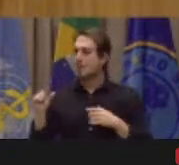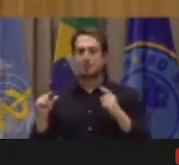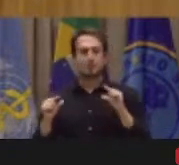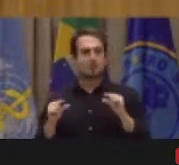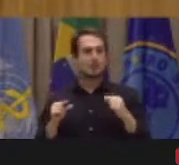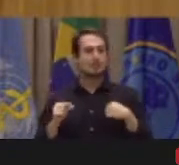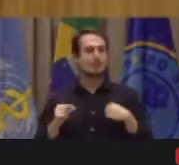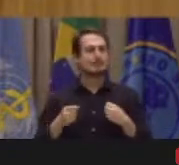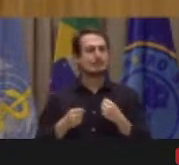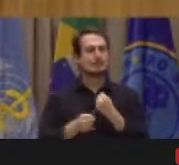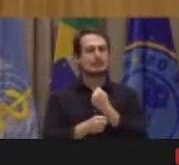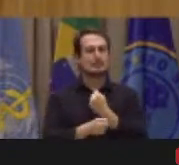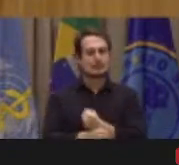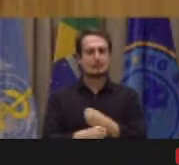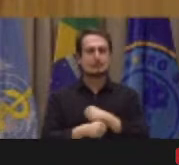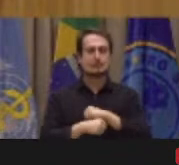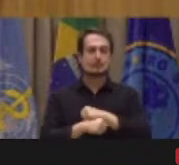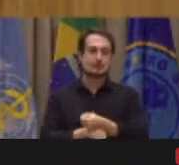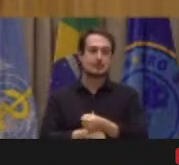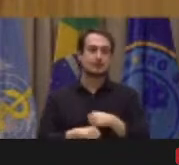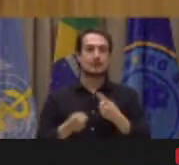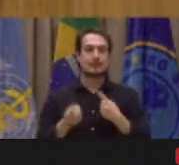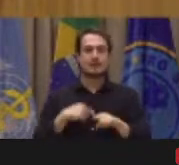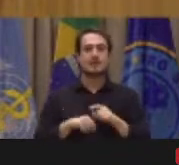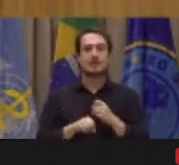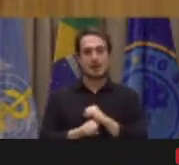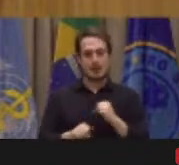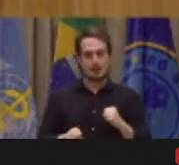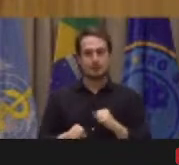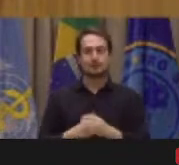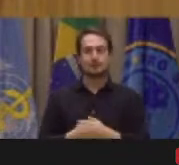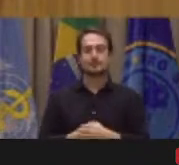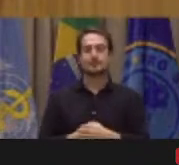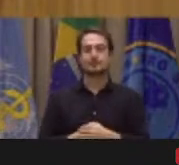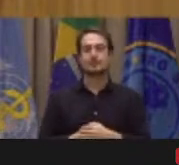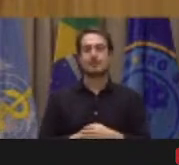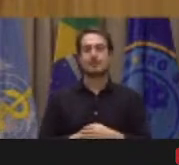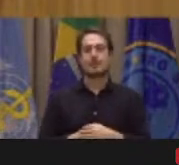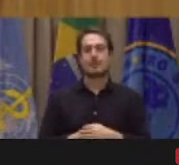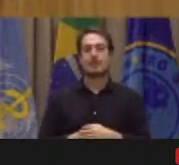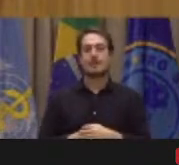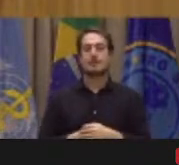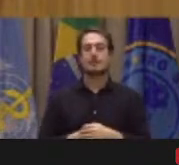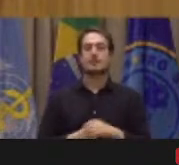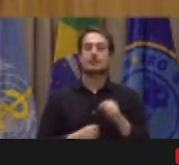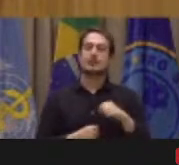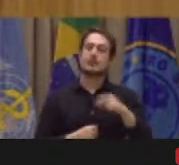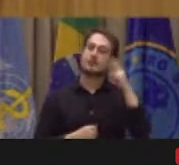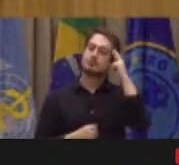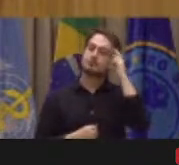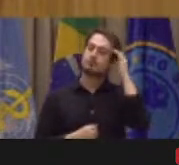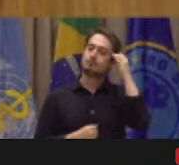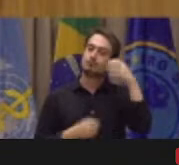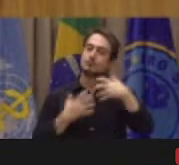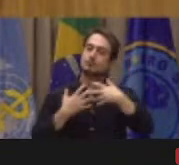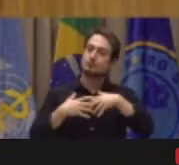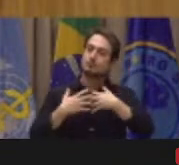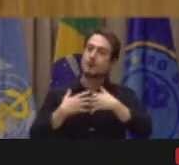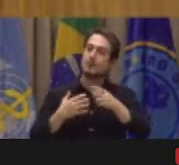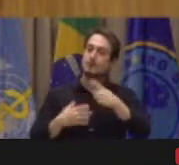for it's really because it's really hard. It's always a challenge. I would like to reflect upon this